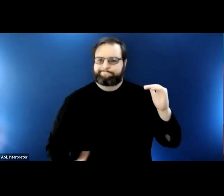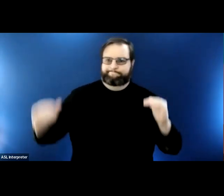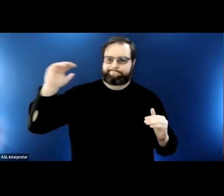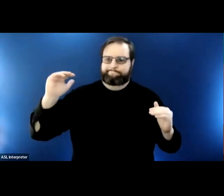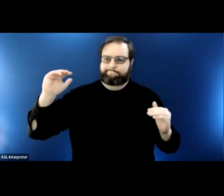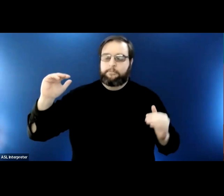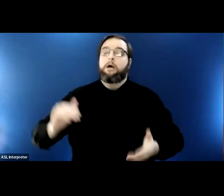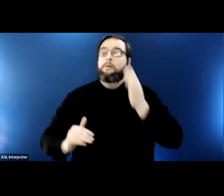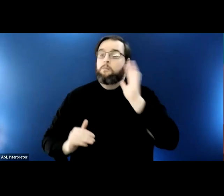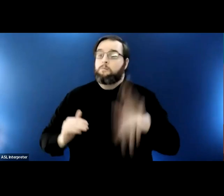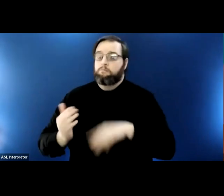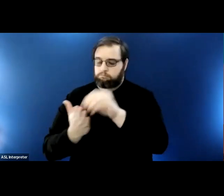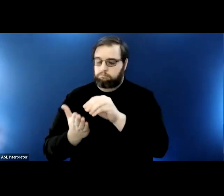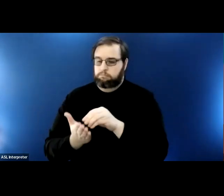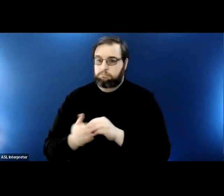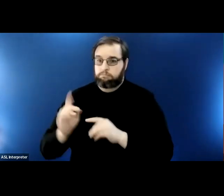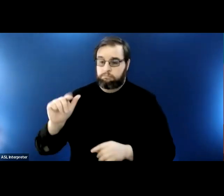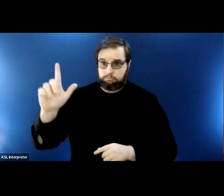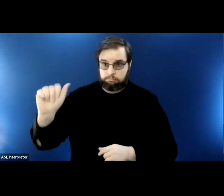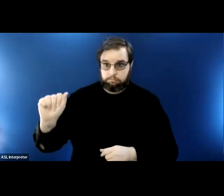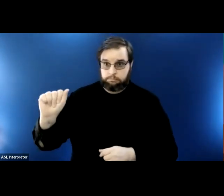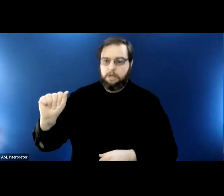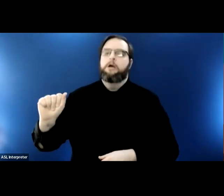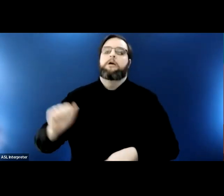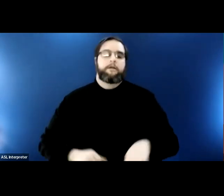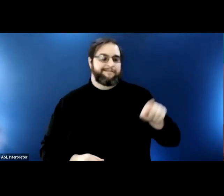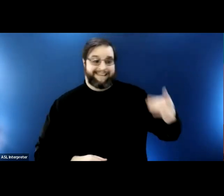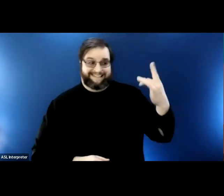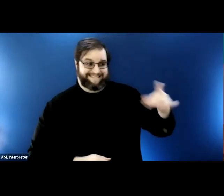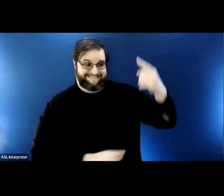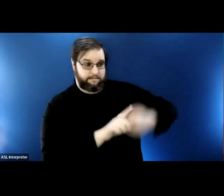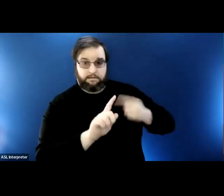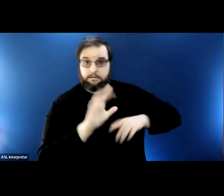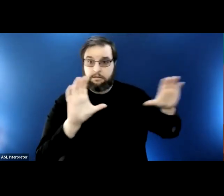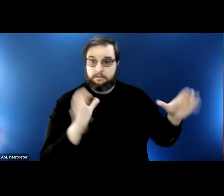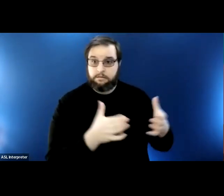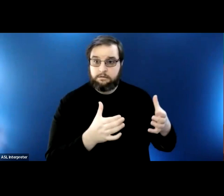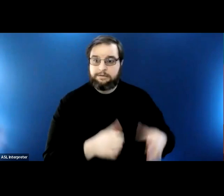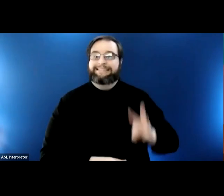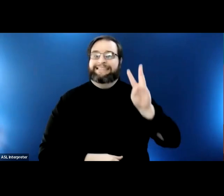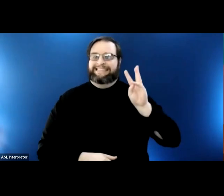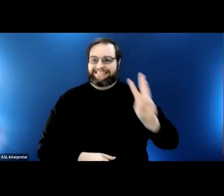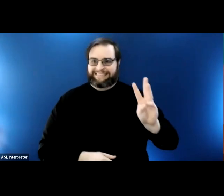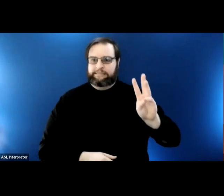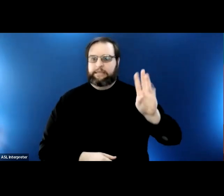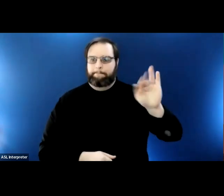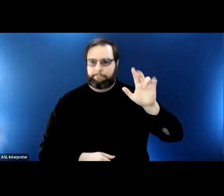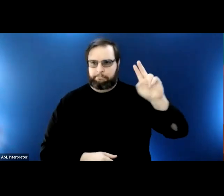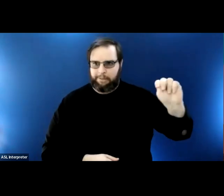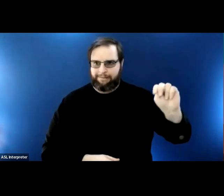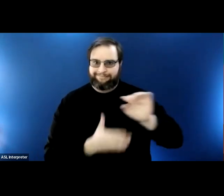data. In the first 18 months of this administration, we have made a $6 billion cumulative investment